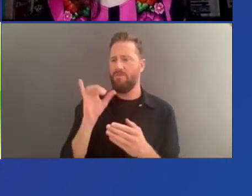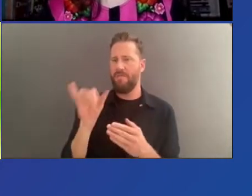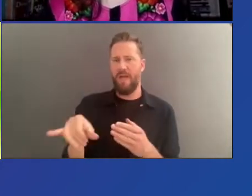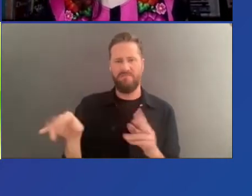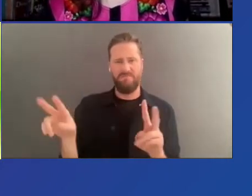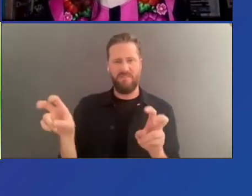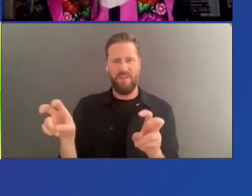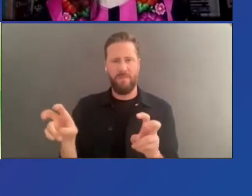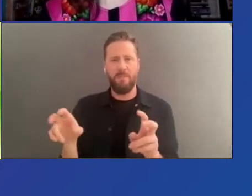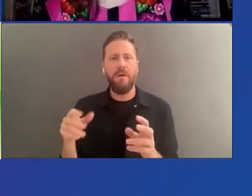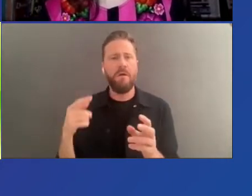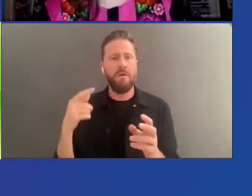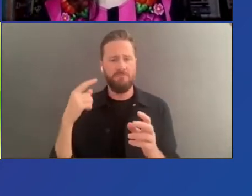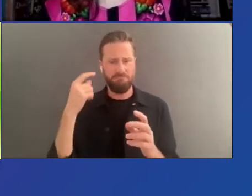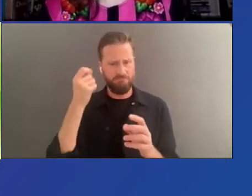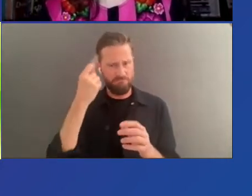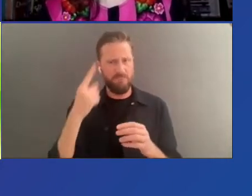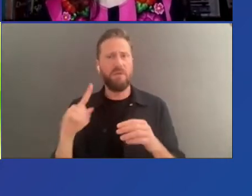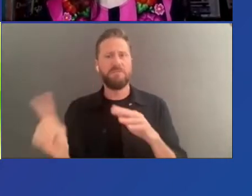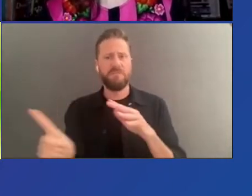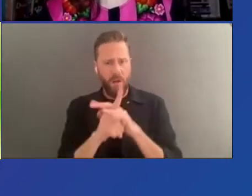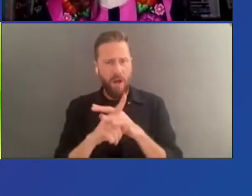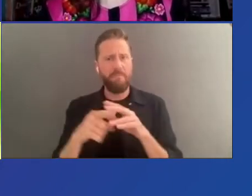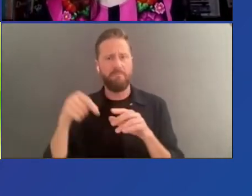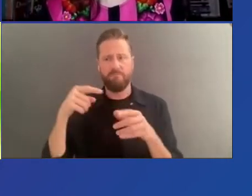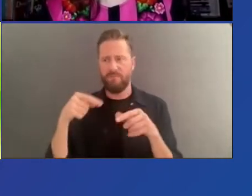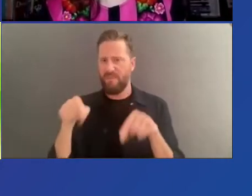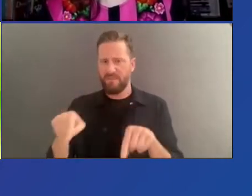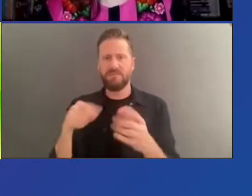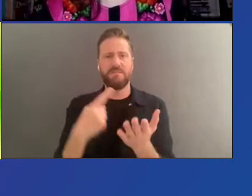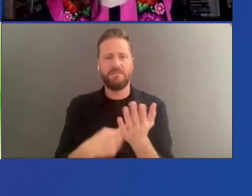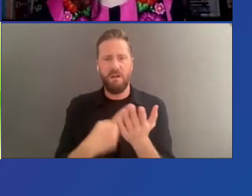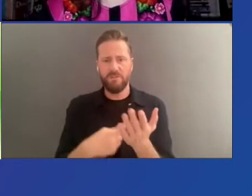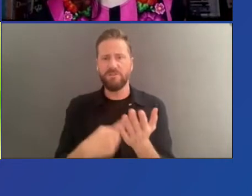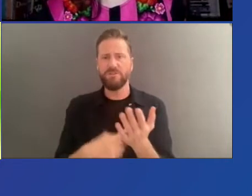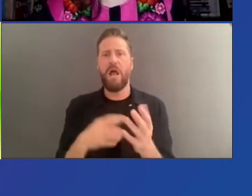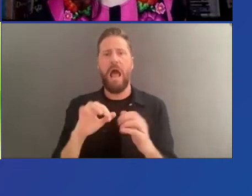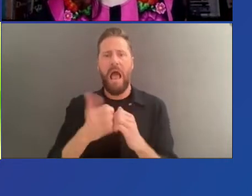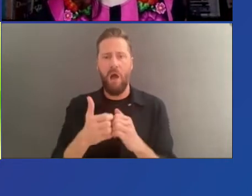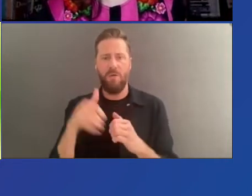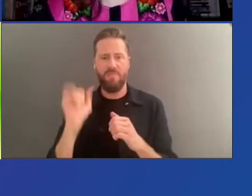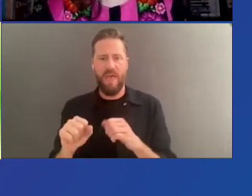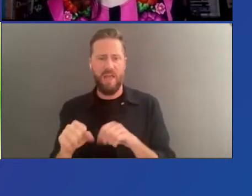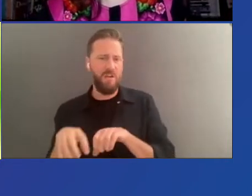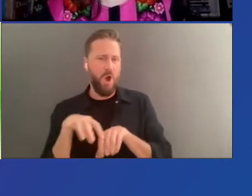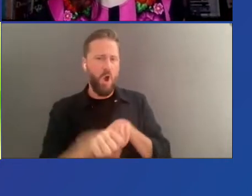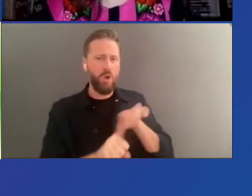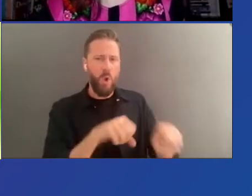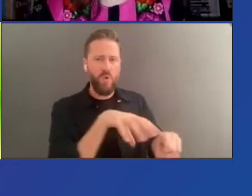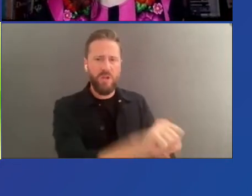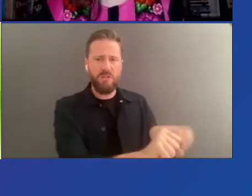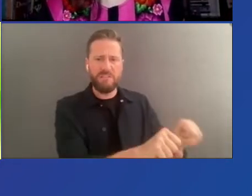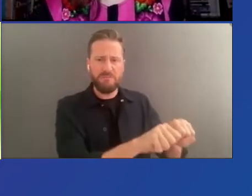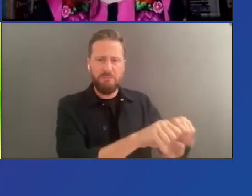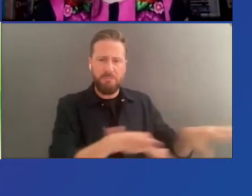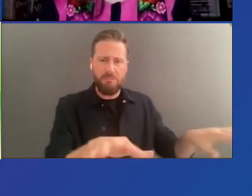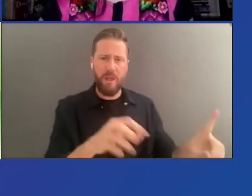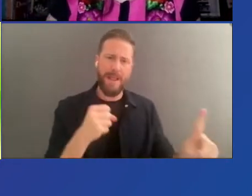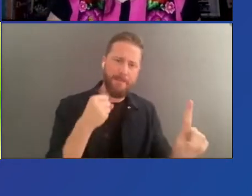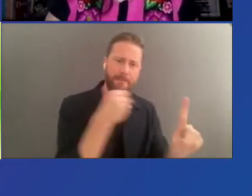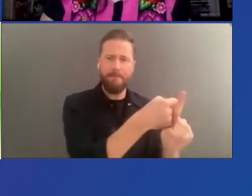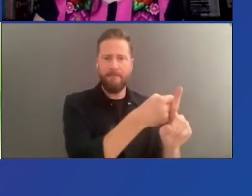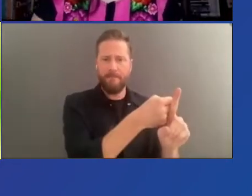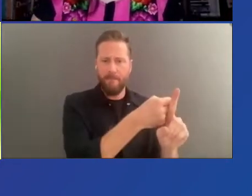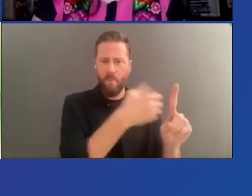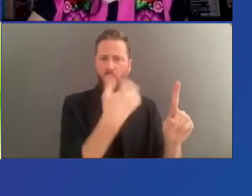It's come up, in the conversation so far, kind of the effects of colonialism. Certainly.